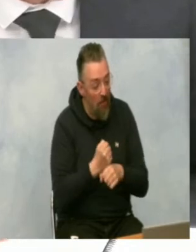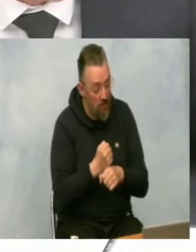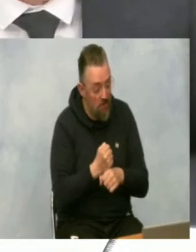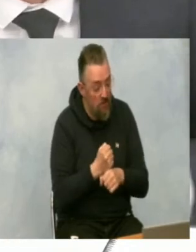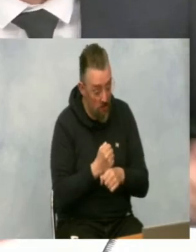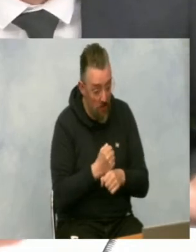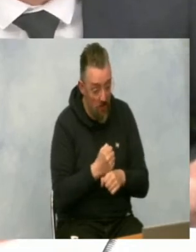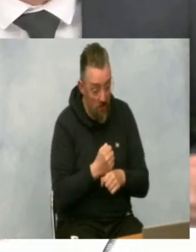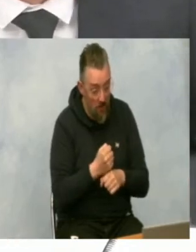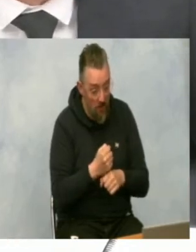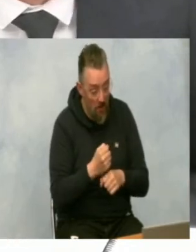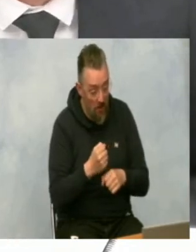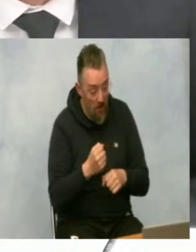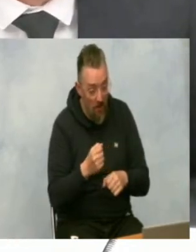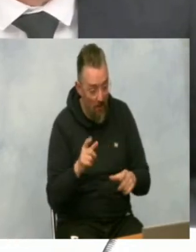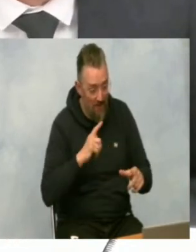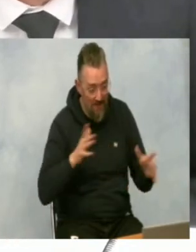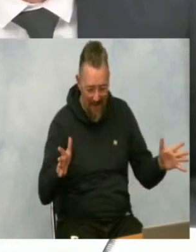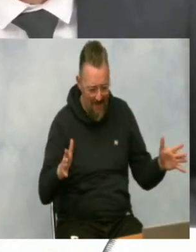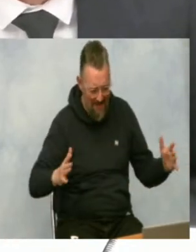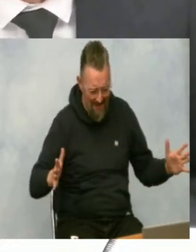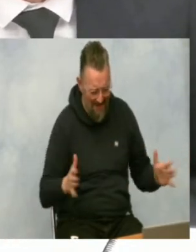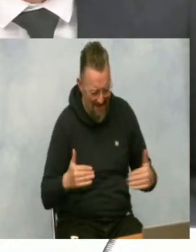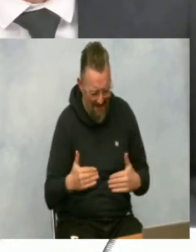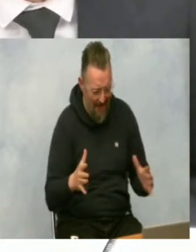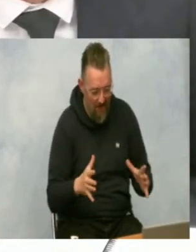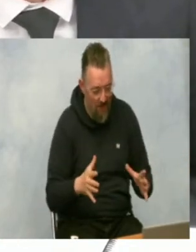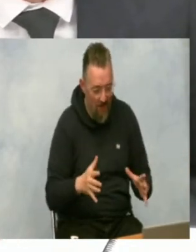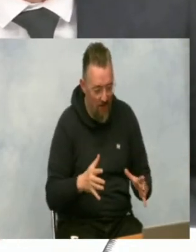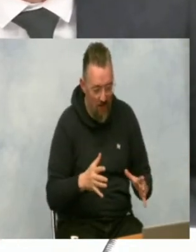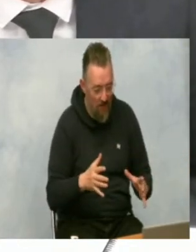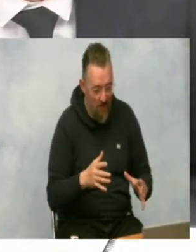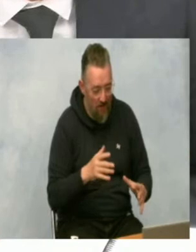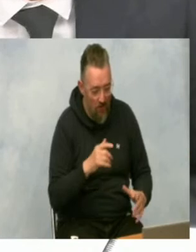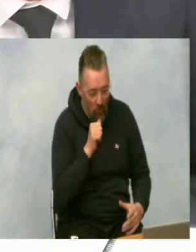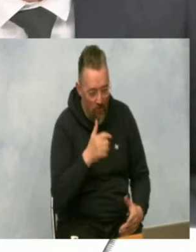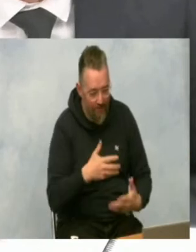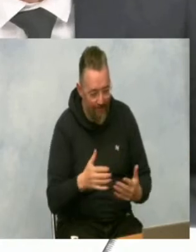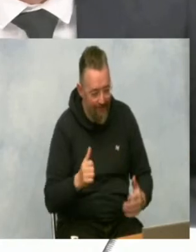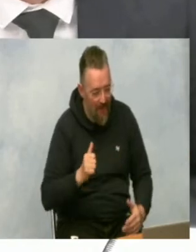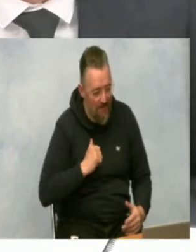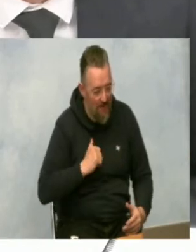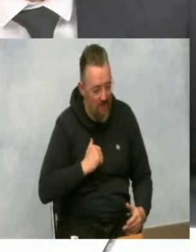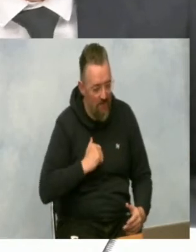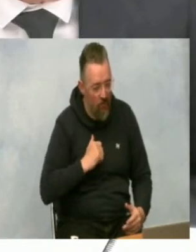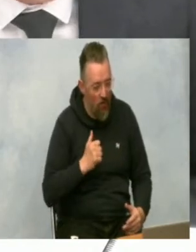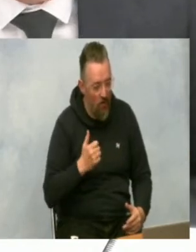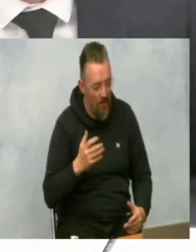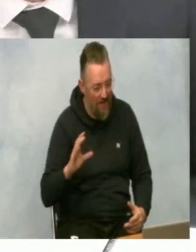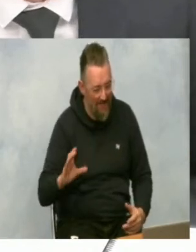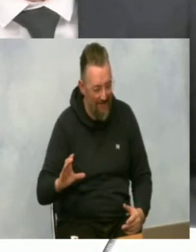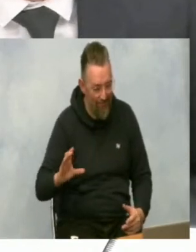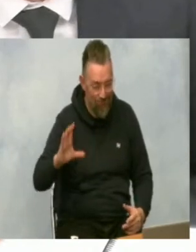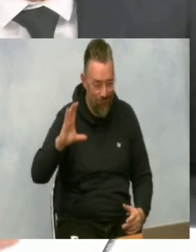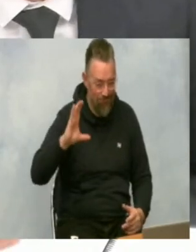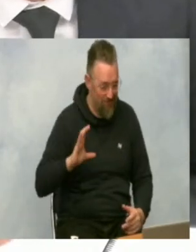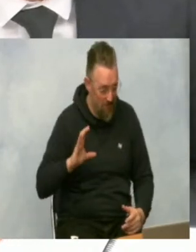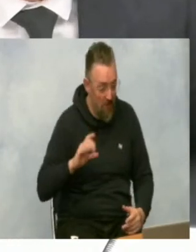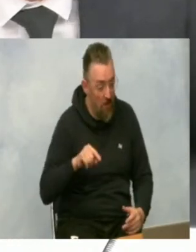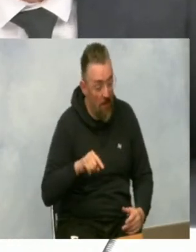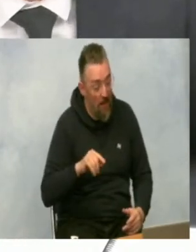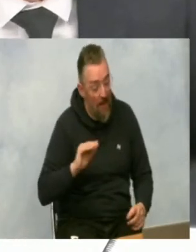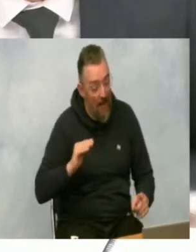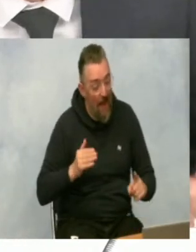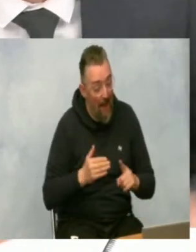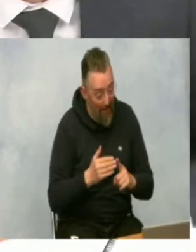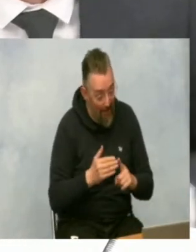constraints and the tight size of the site, there wasn't a great expectation of capital receipt. The general drive behind this, as